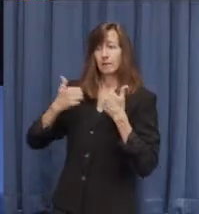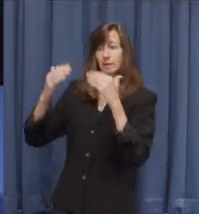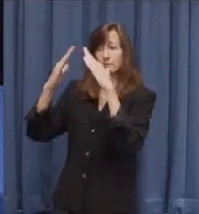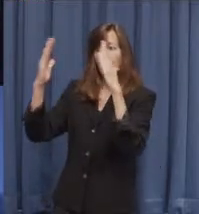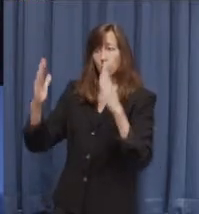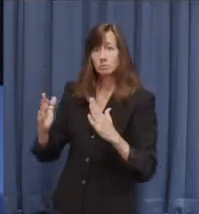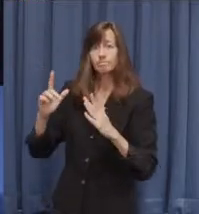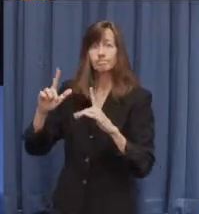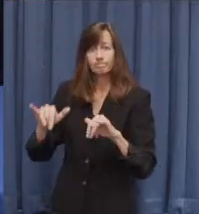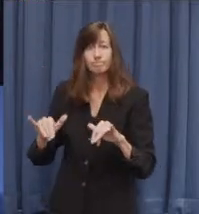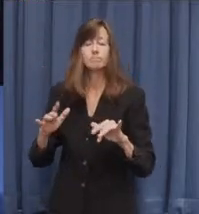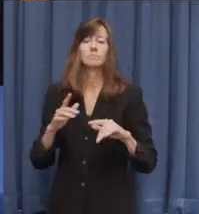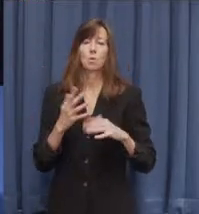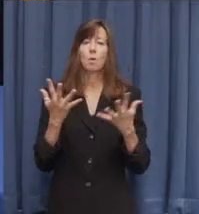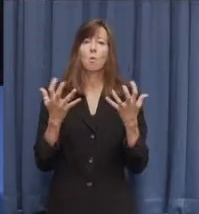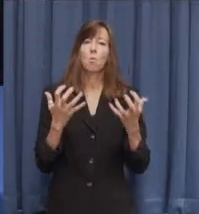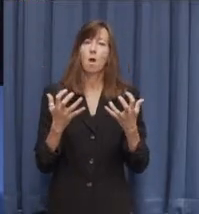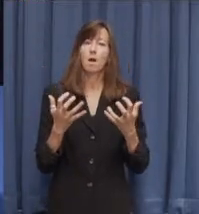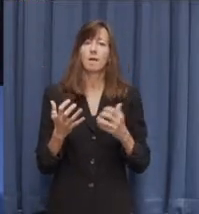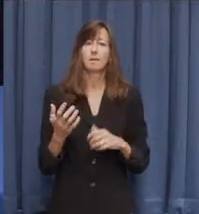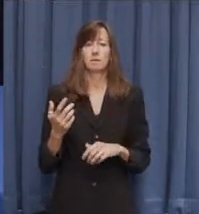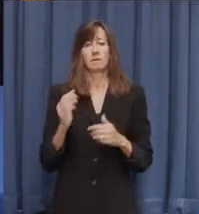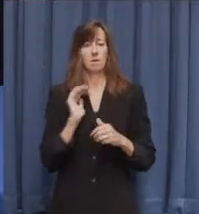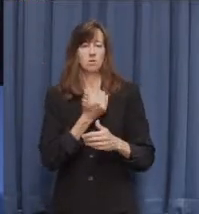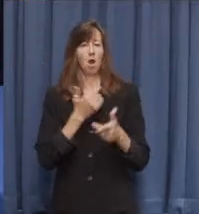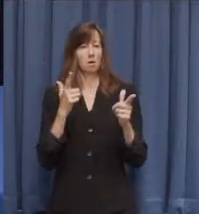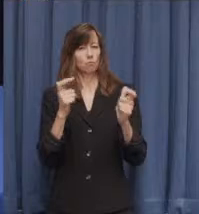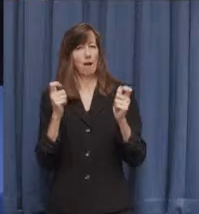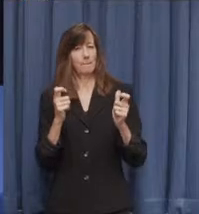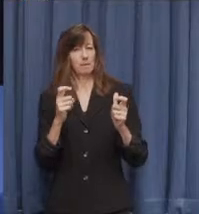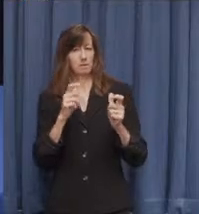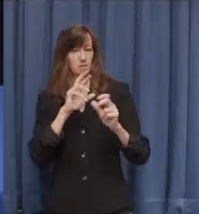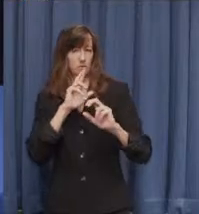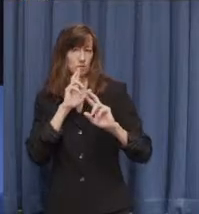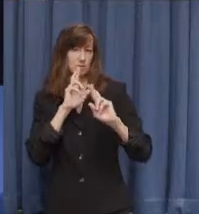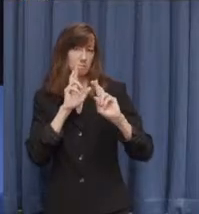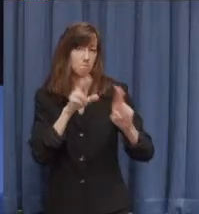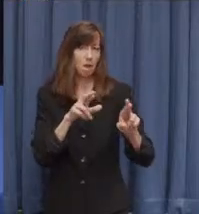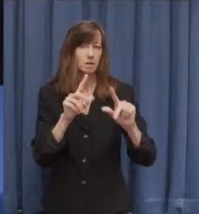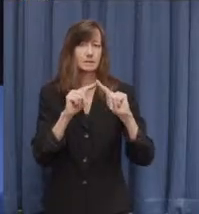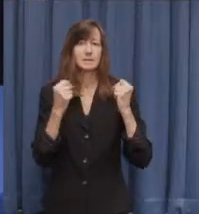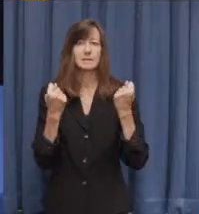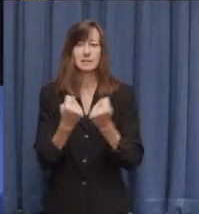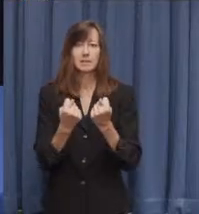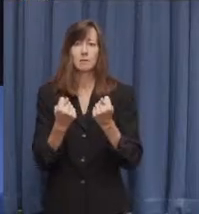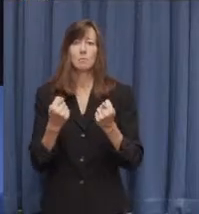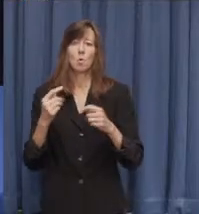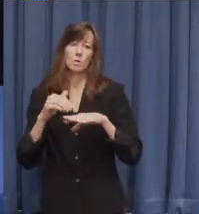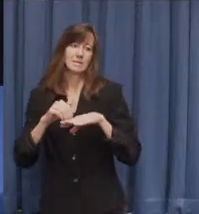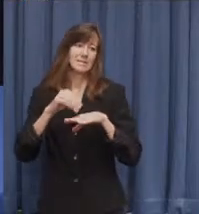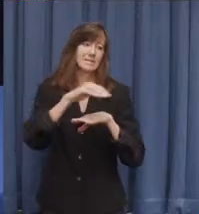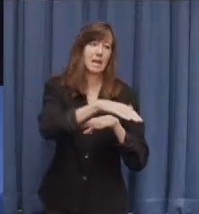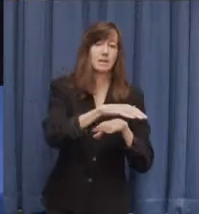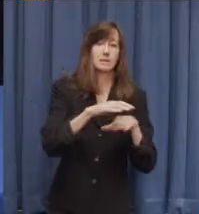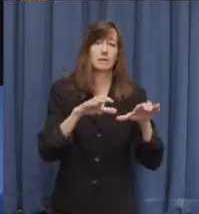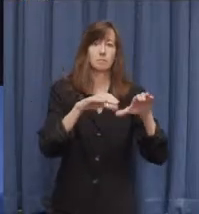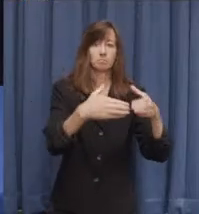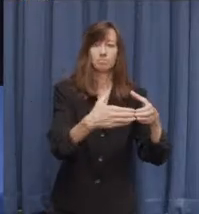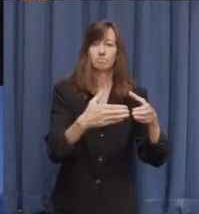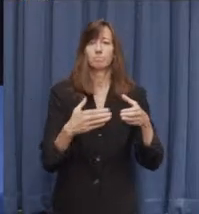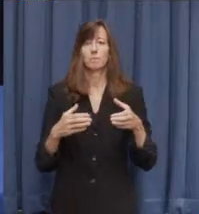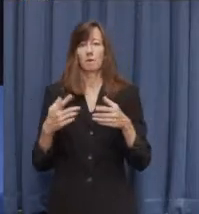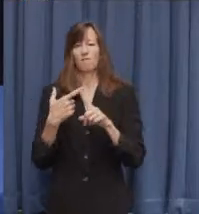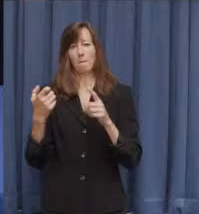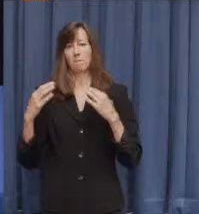we immediately, as part of the rapid response, are sending a rapid testing capacity there from our health department to